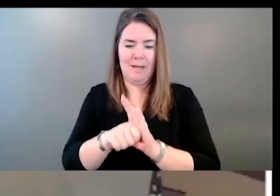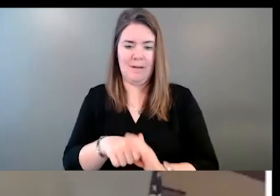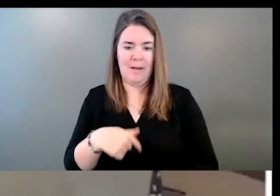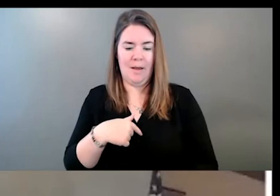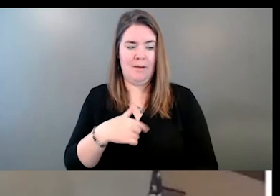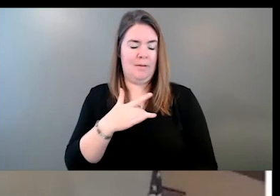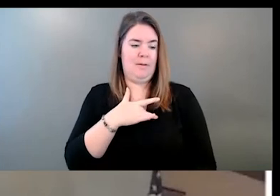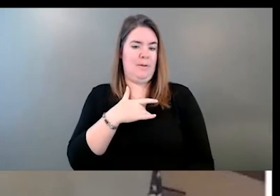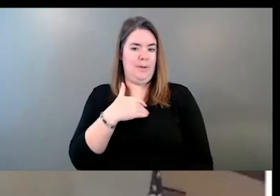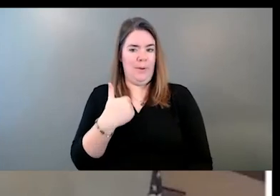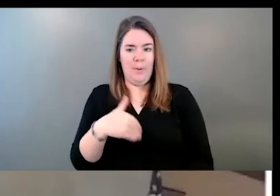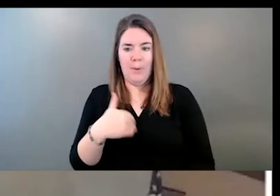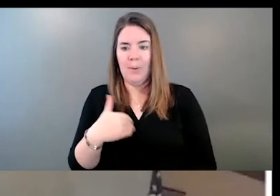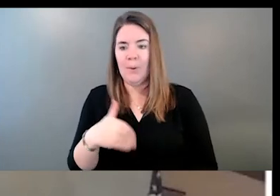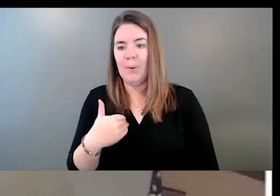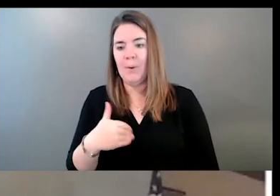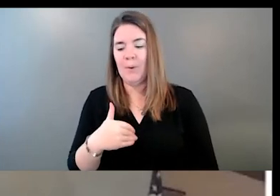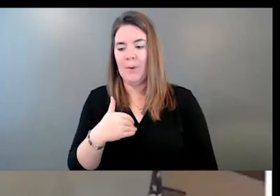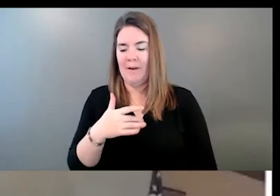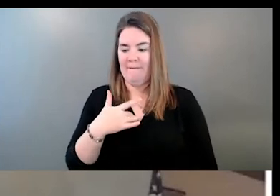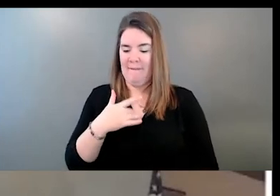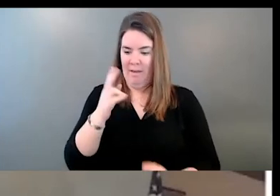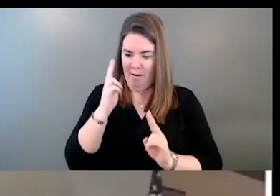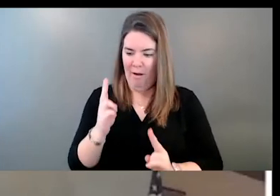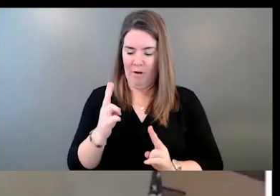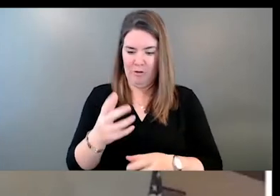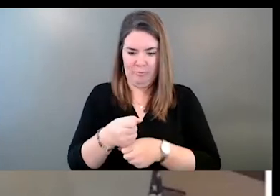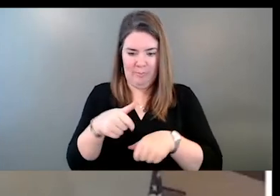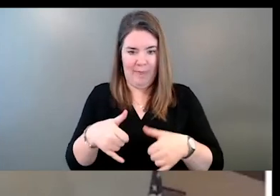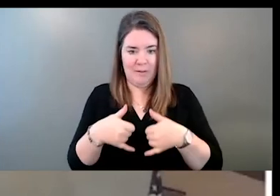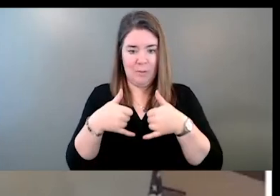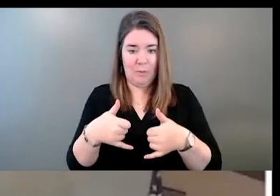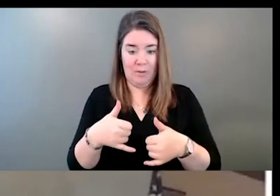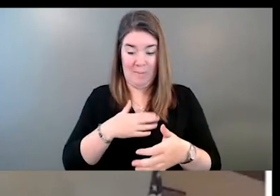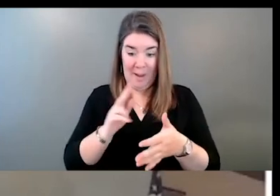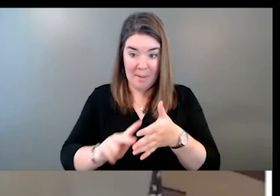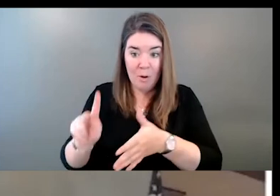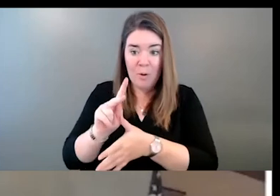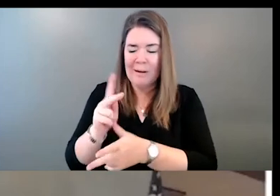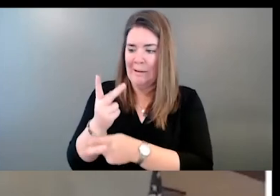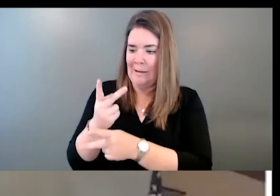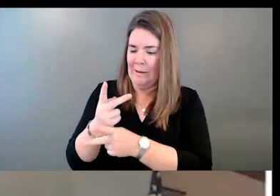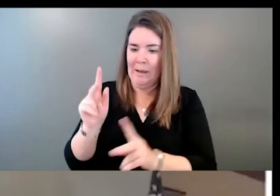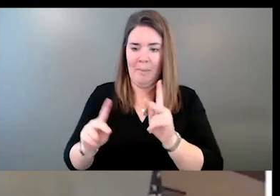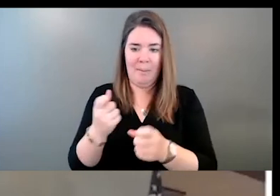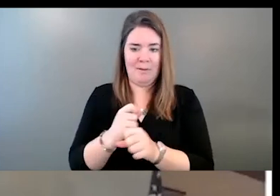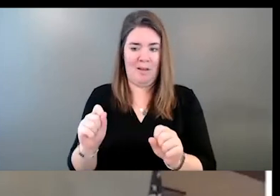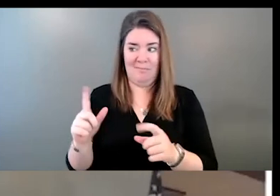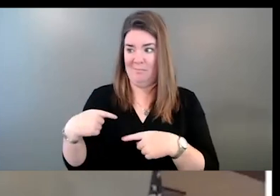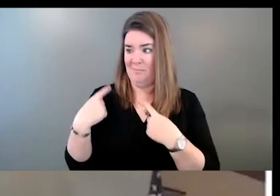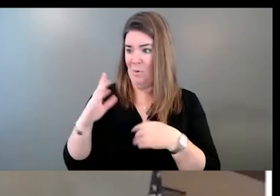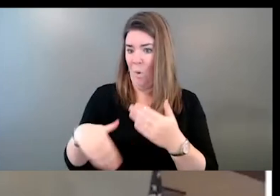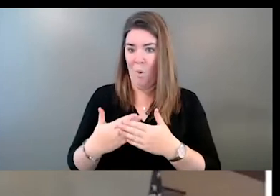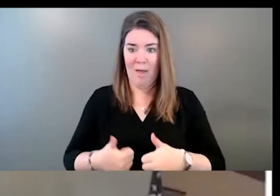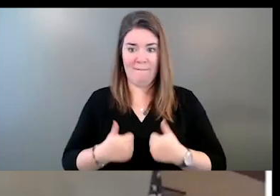and honored to receive this award. One of my main priorities has always been keeping people safe my whole entire life. I will